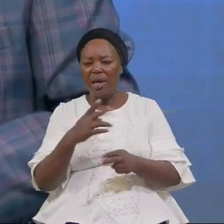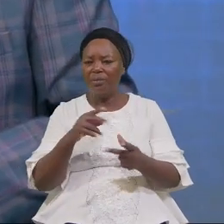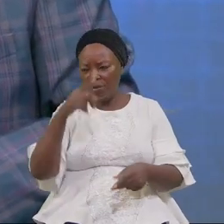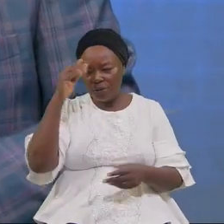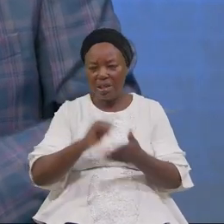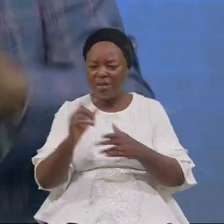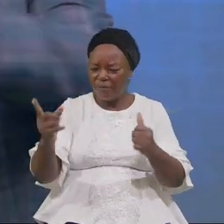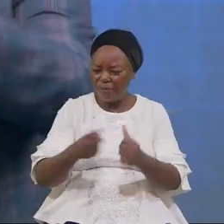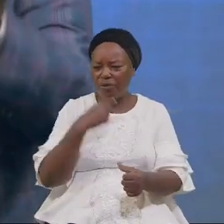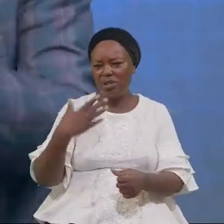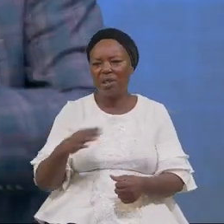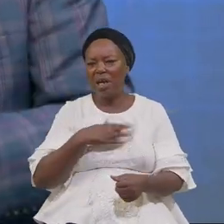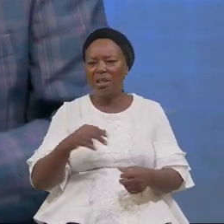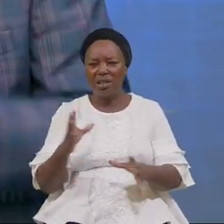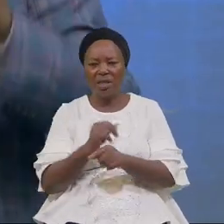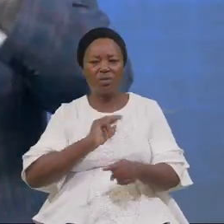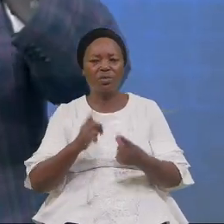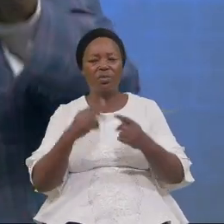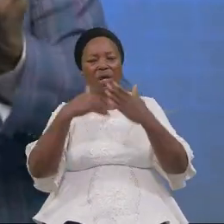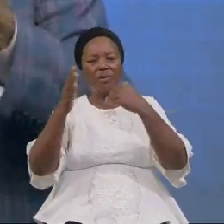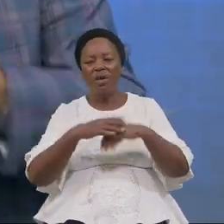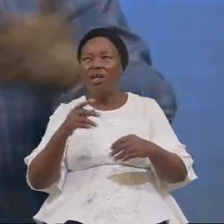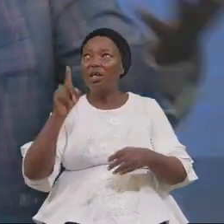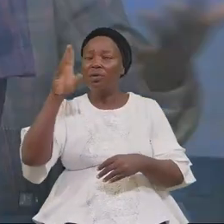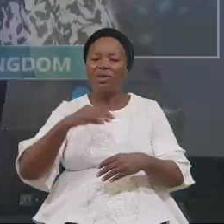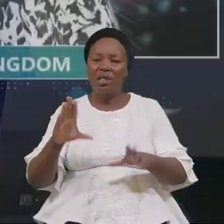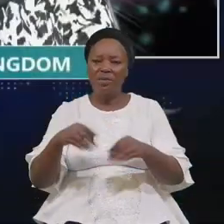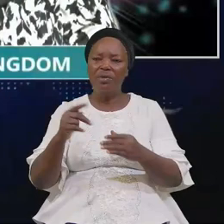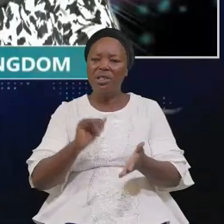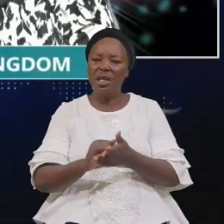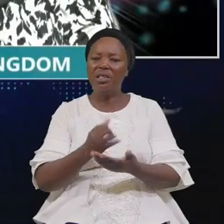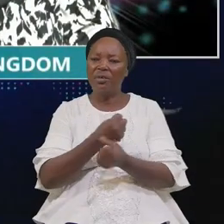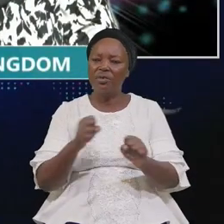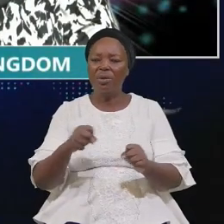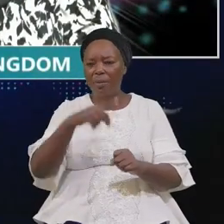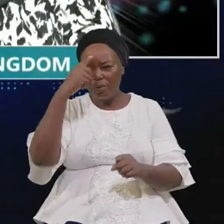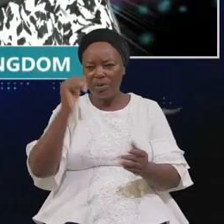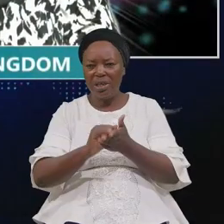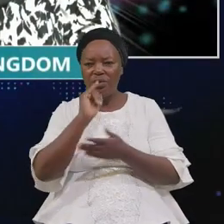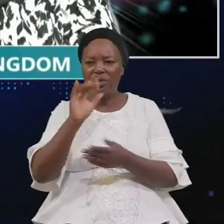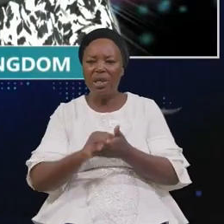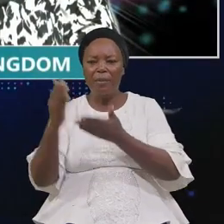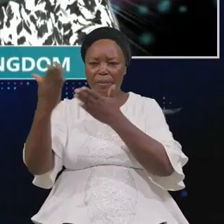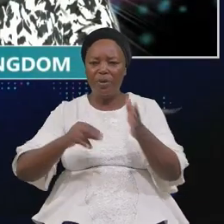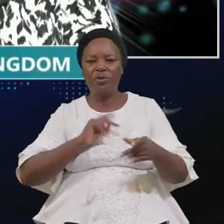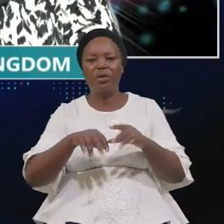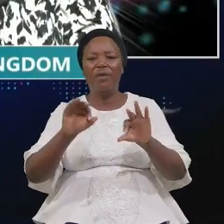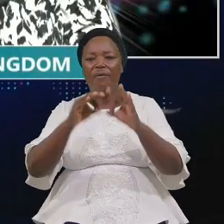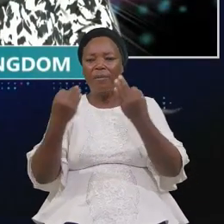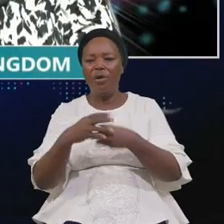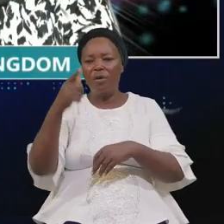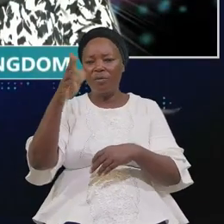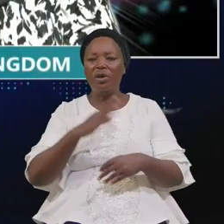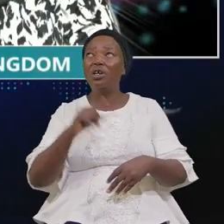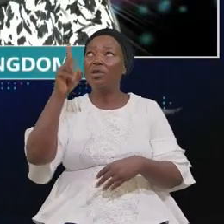heaven. He'll give you salvation. That's the one that brings us into the family of God. He'll give you